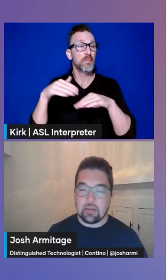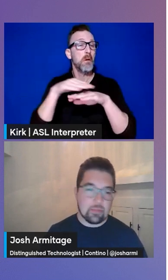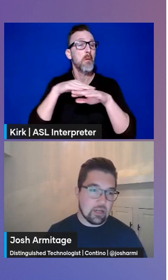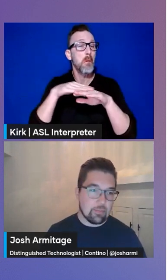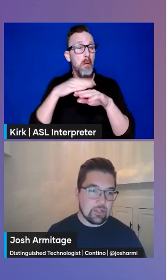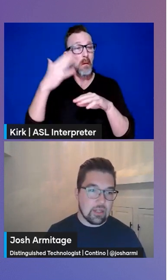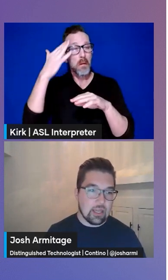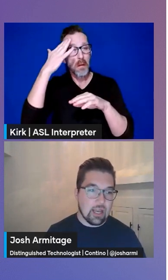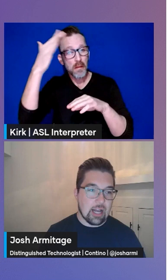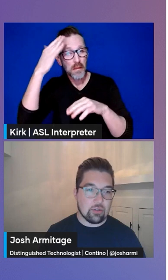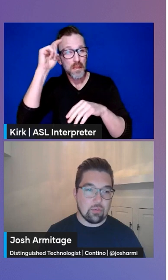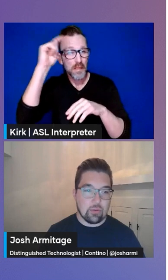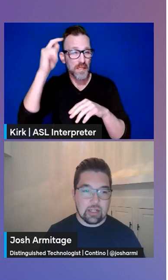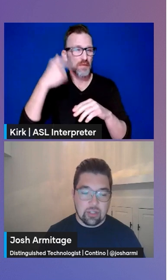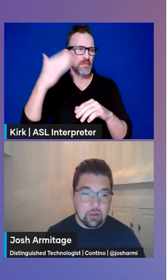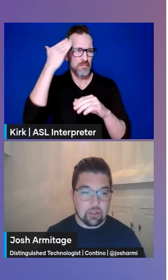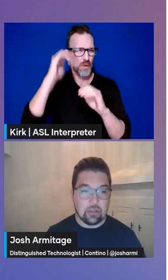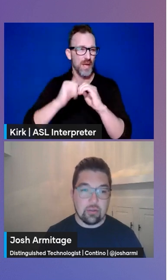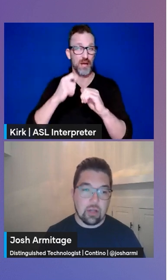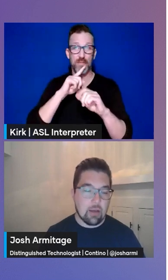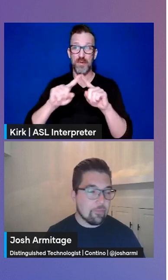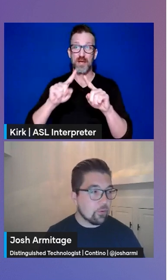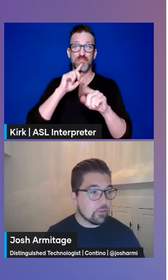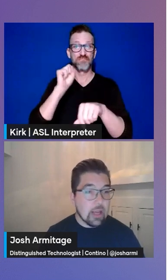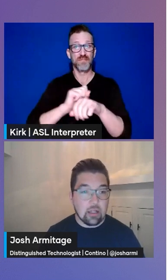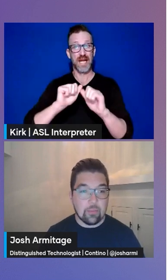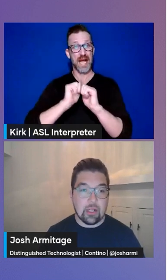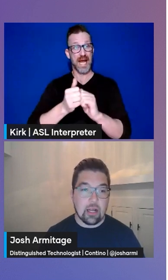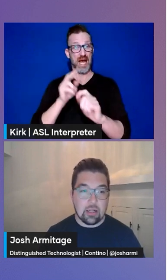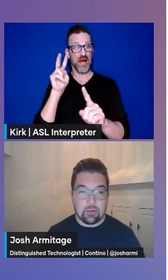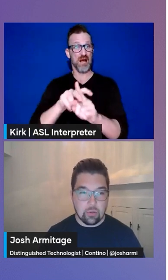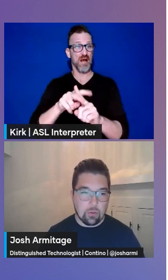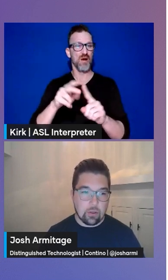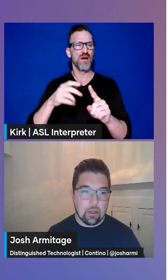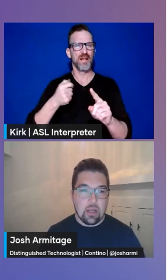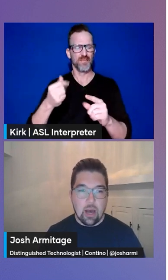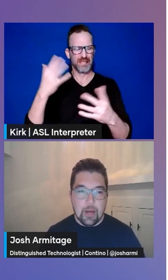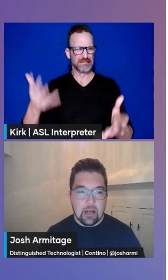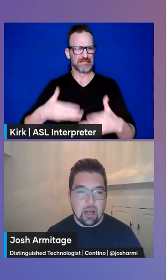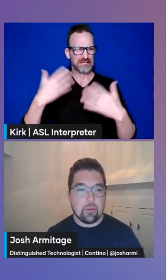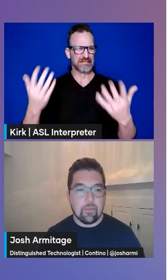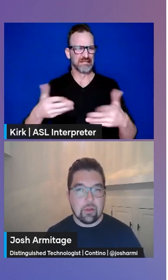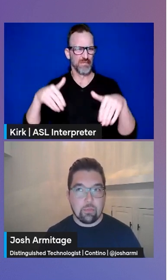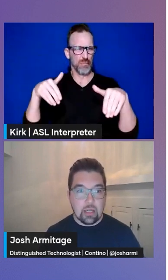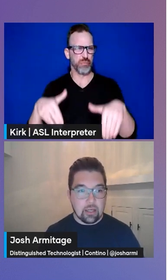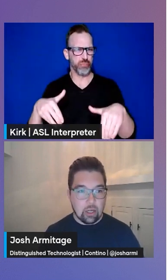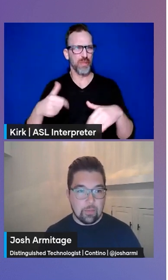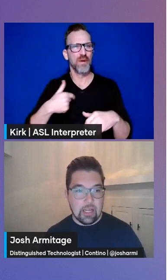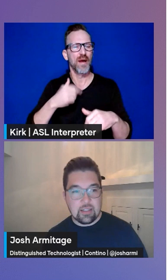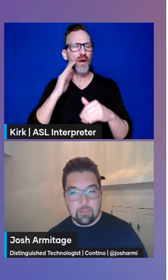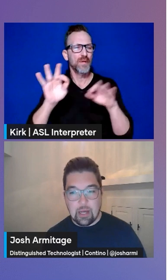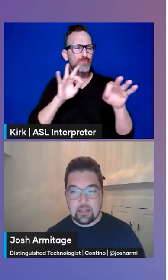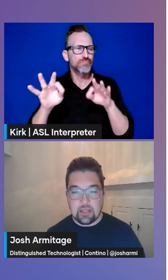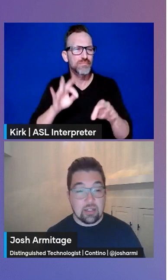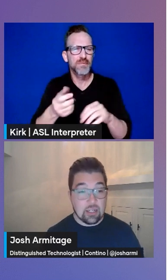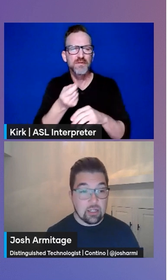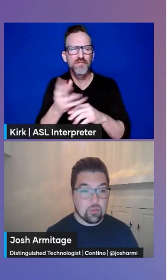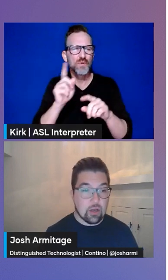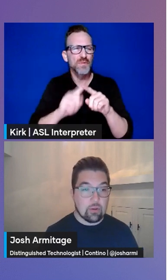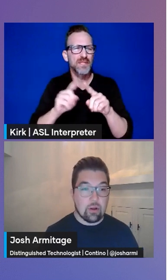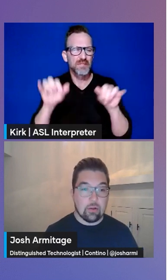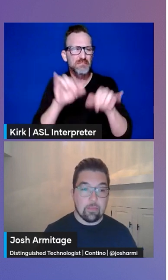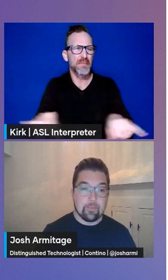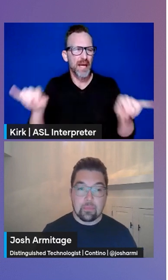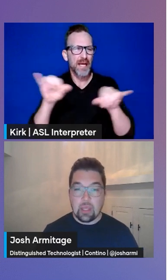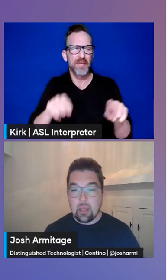but sometimes the actual execution falls away a little bit. And I'll talk about a couple of the really common anti-patterns that I see as we